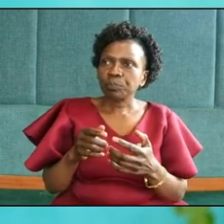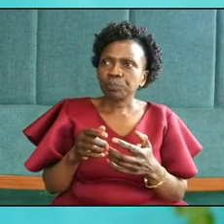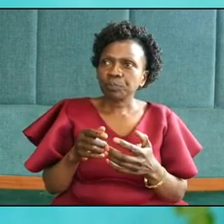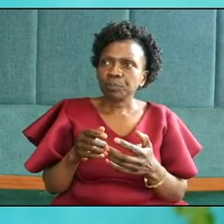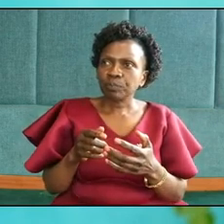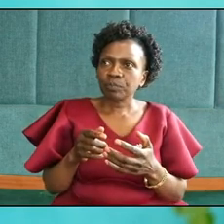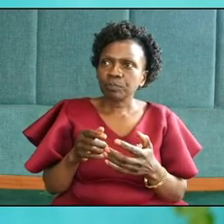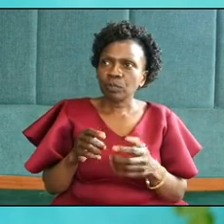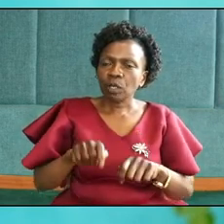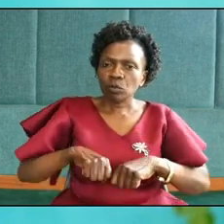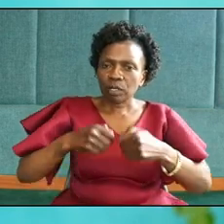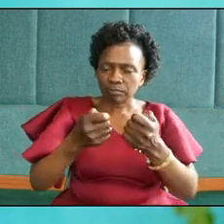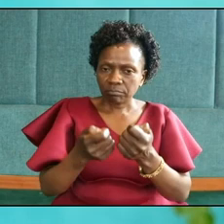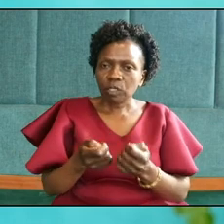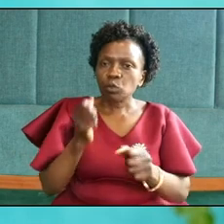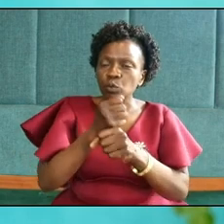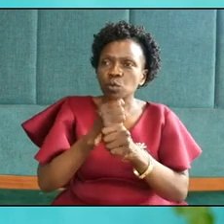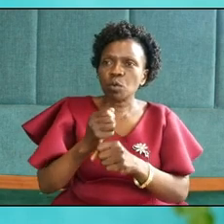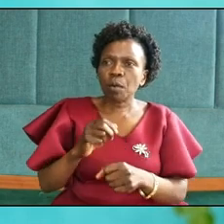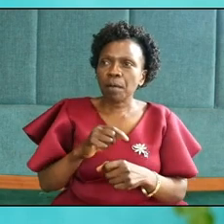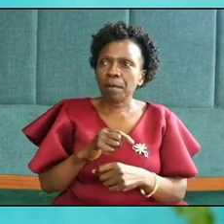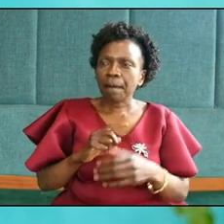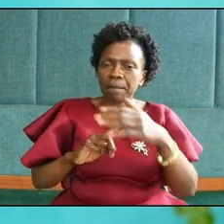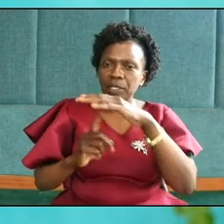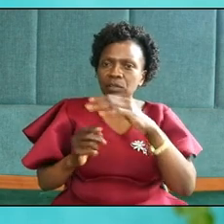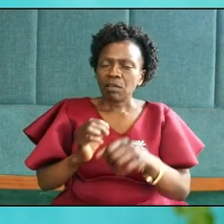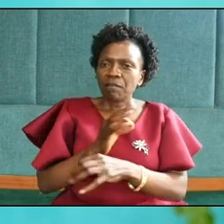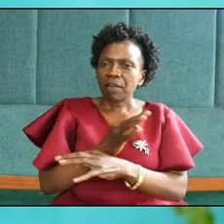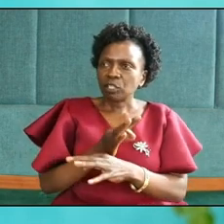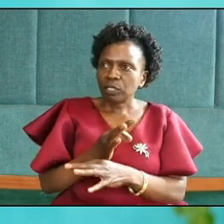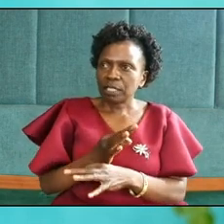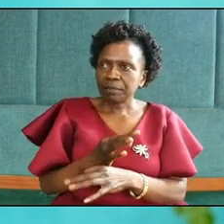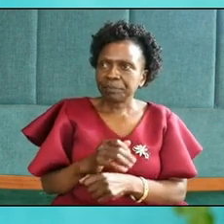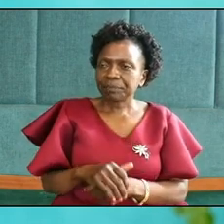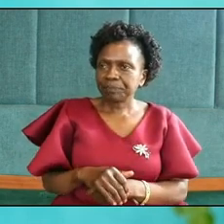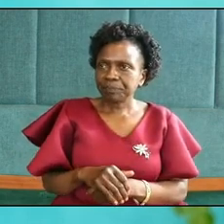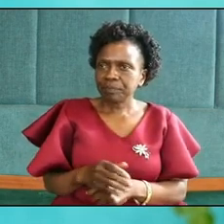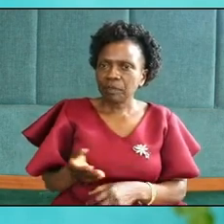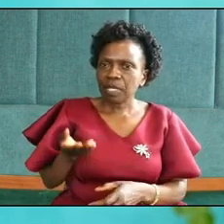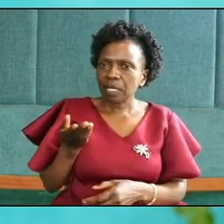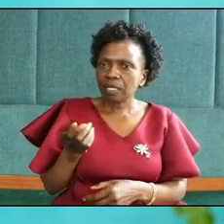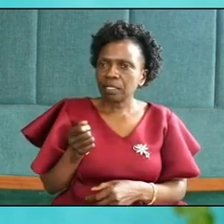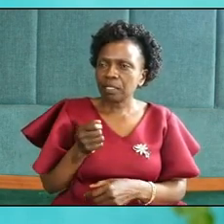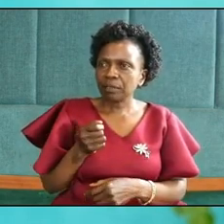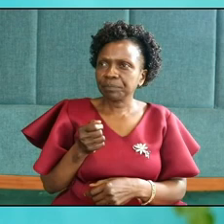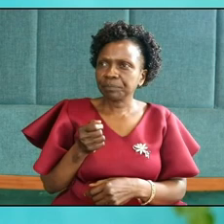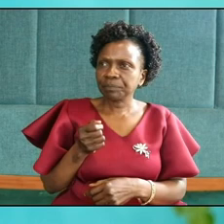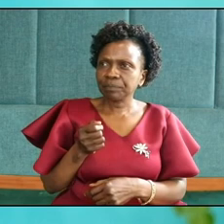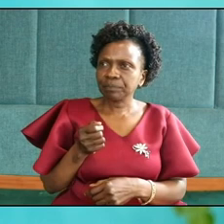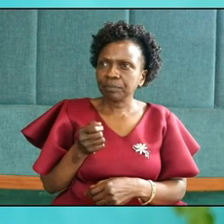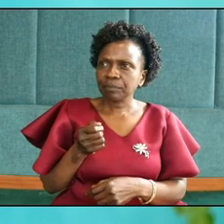and perform ministerial functions in a secular environment. He is the incarnate